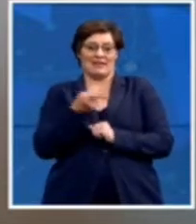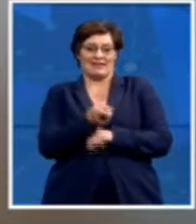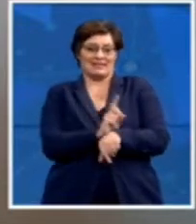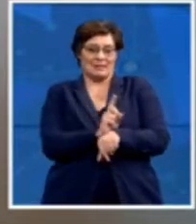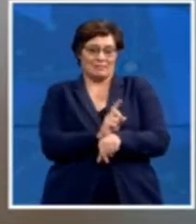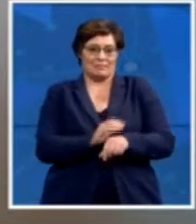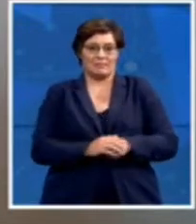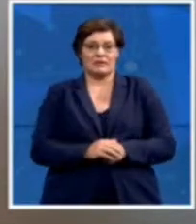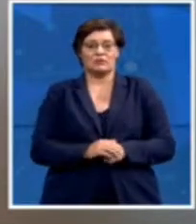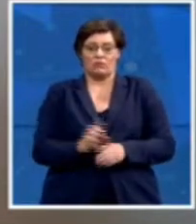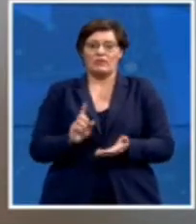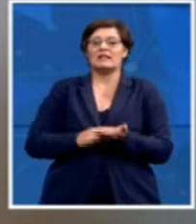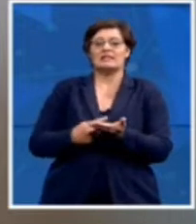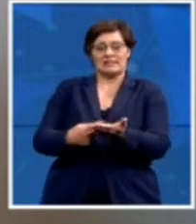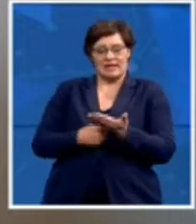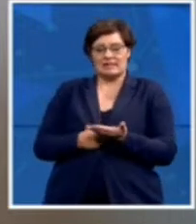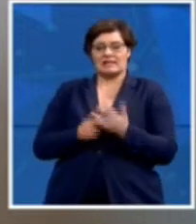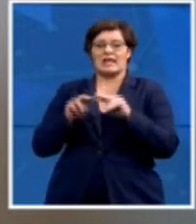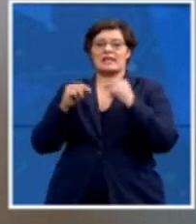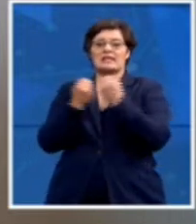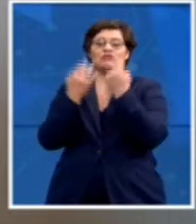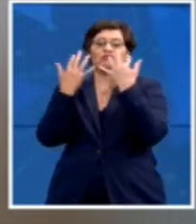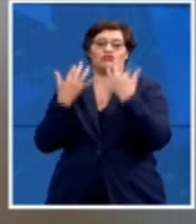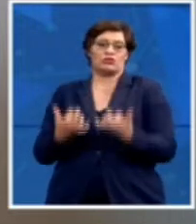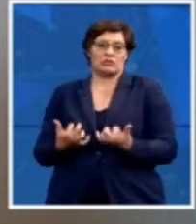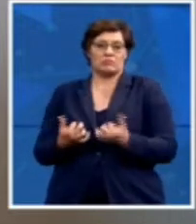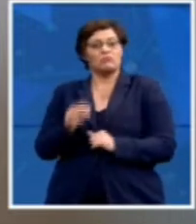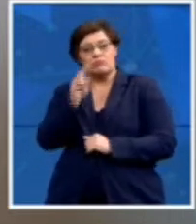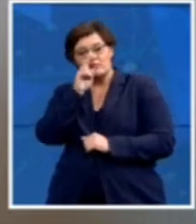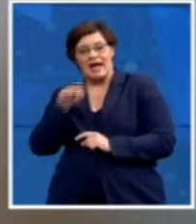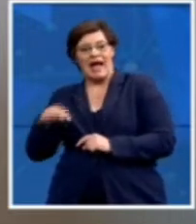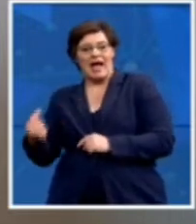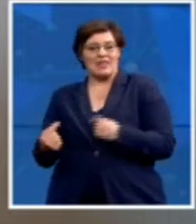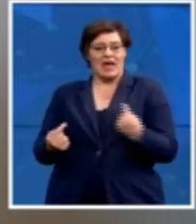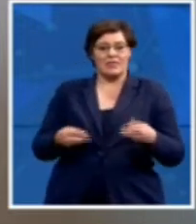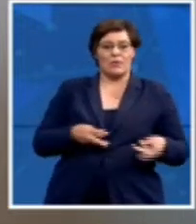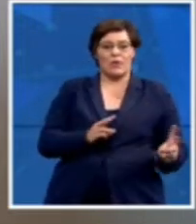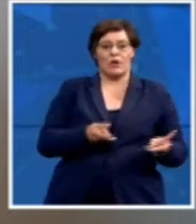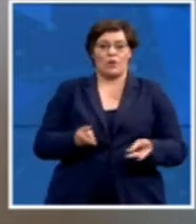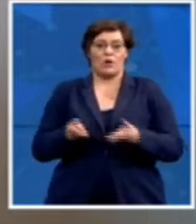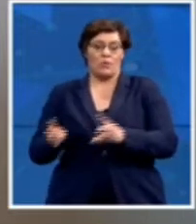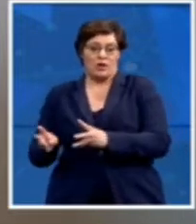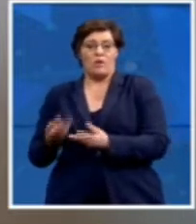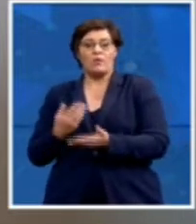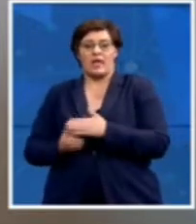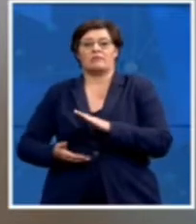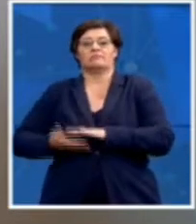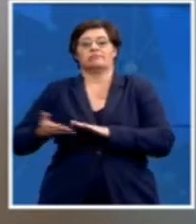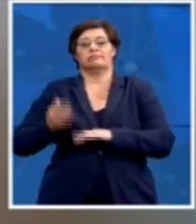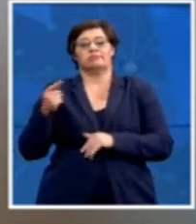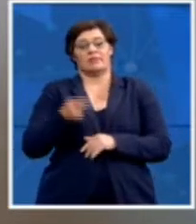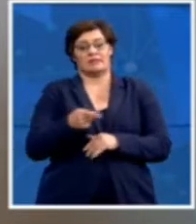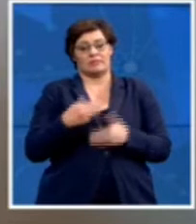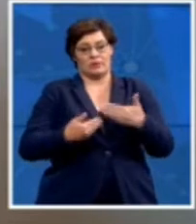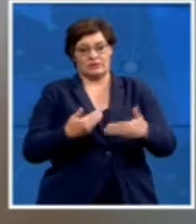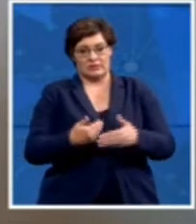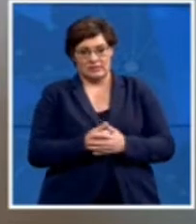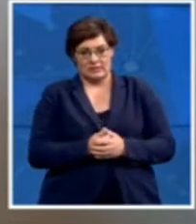Treasury to see if there are other ways for us to expedite this and in order to make sure